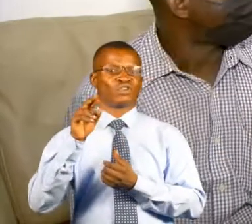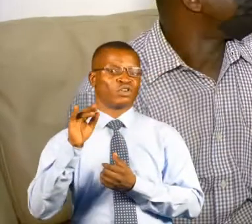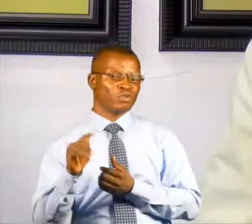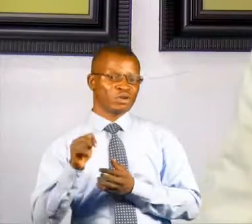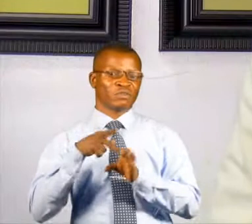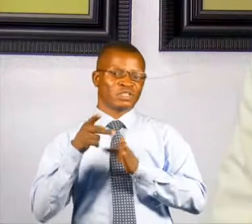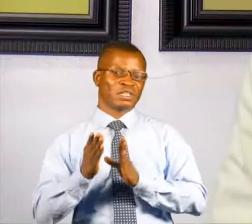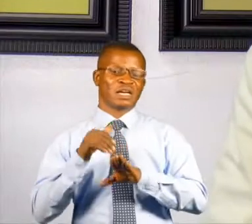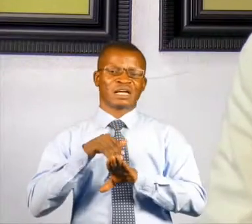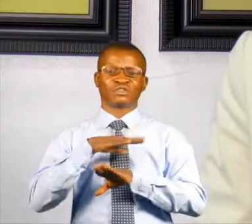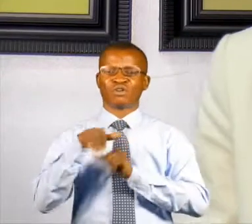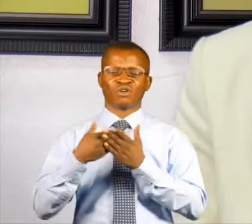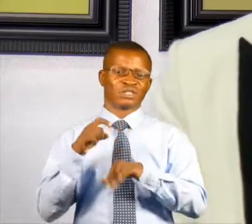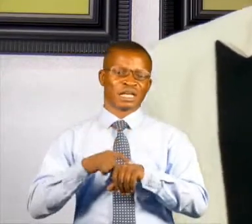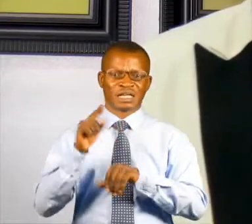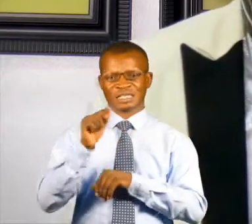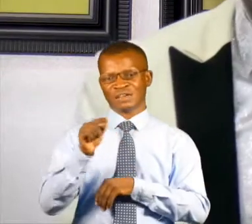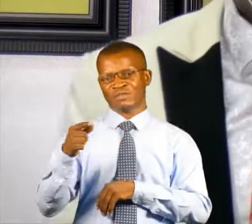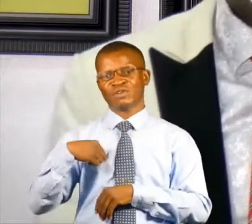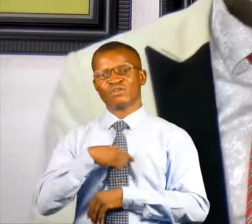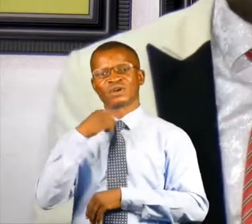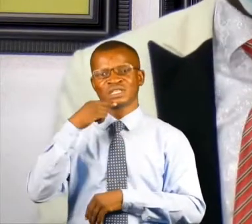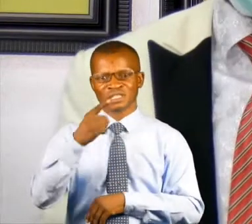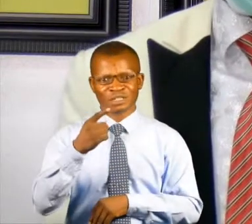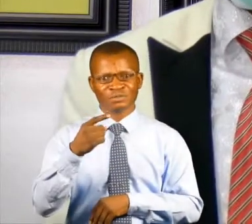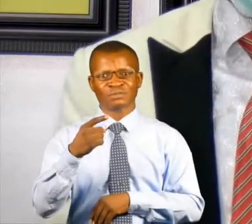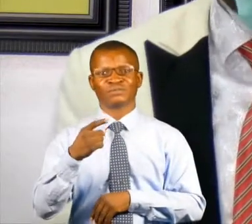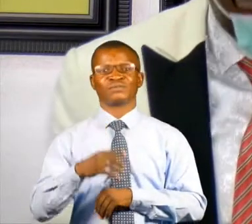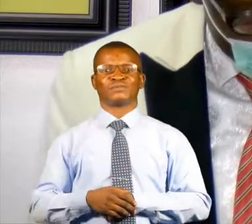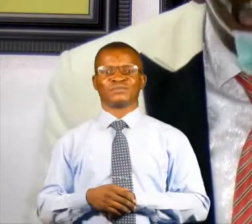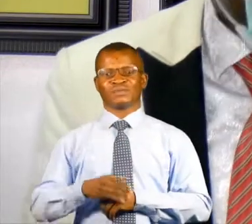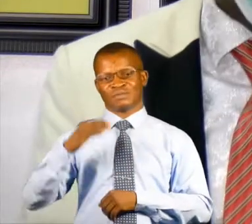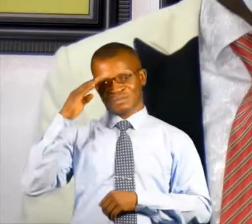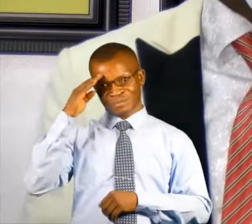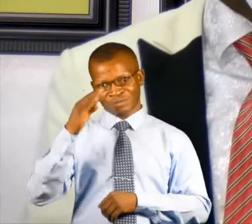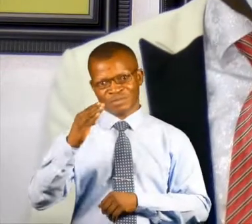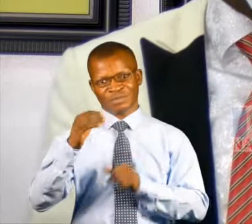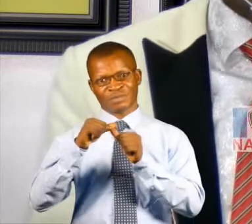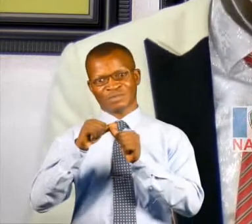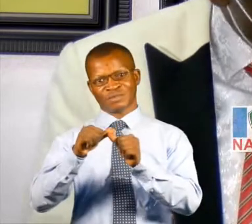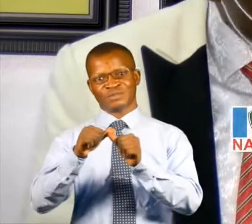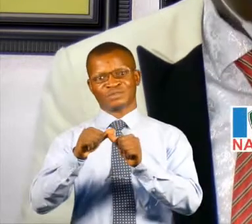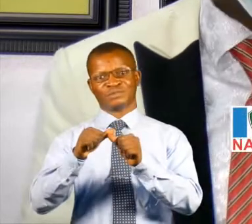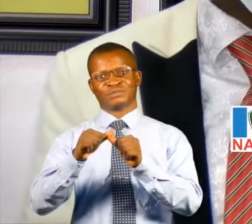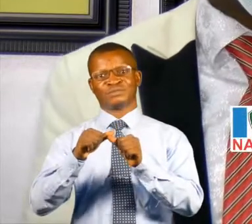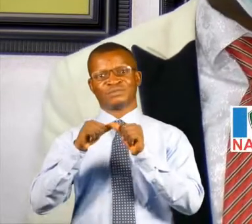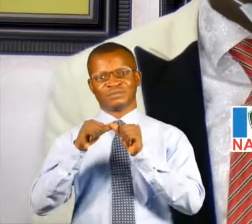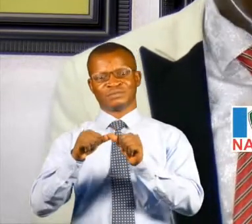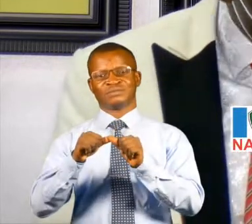all times. Therefore, we say, be payment, be